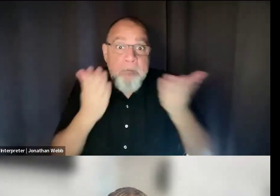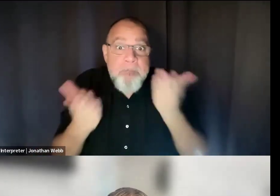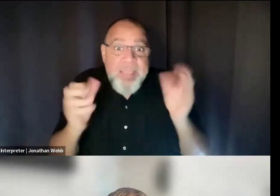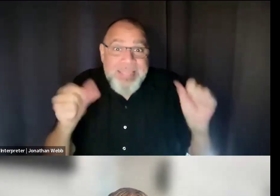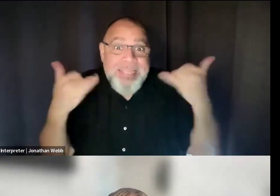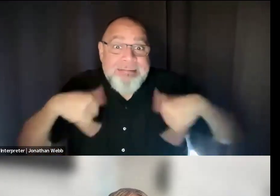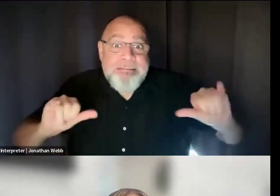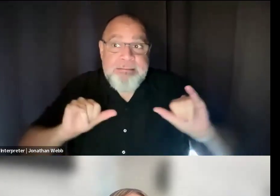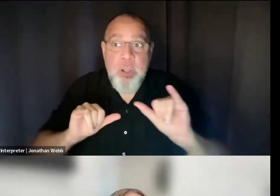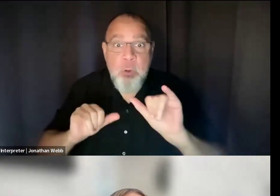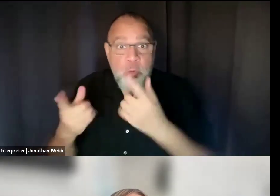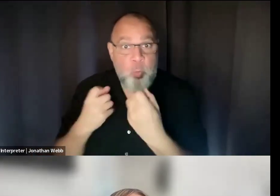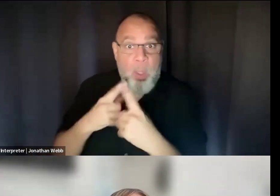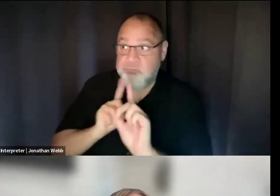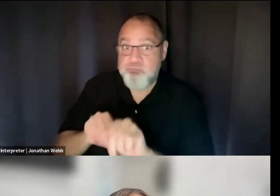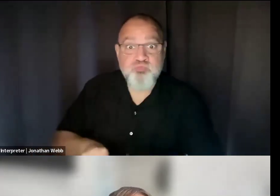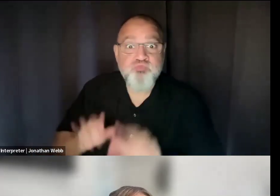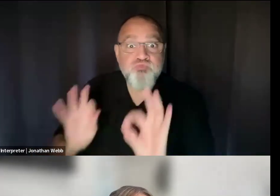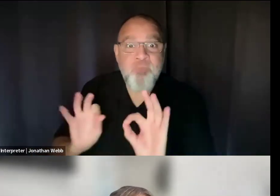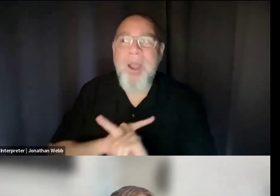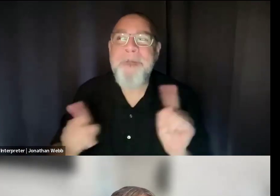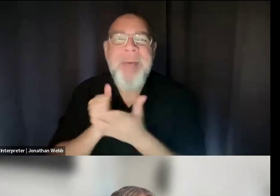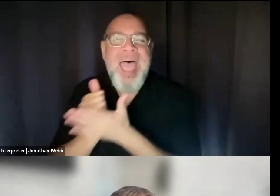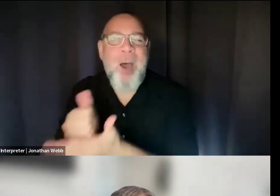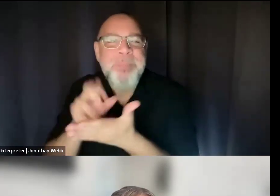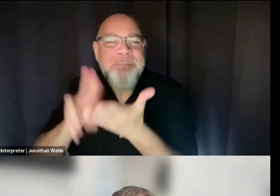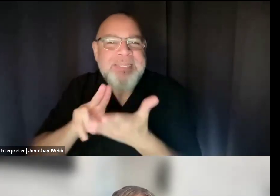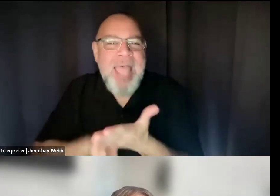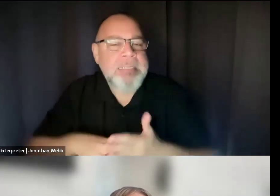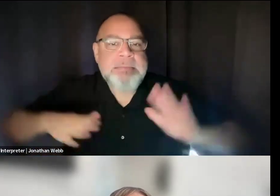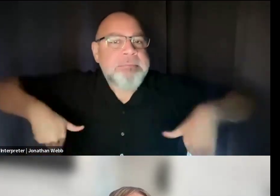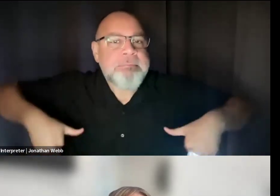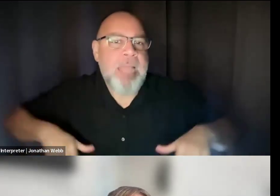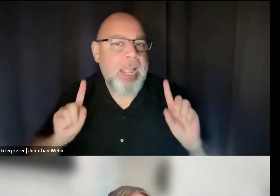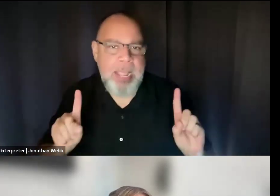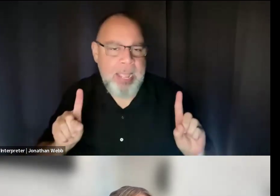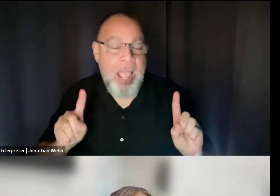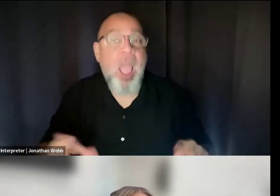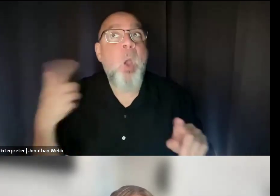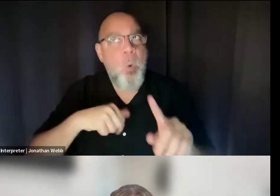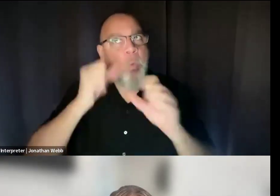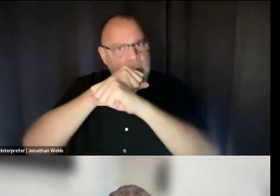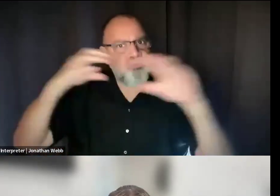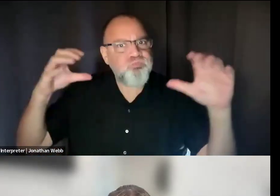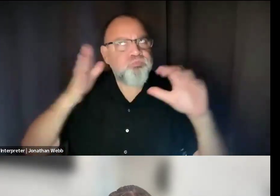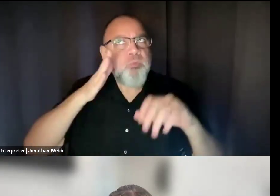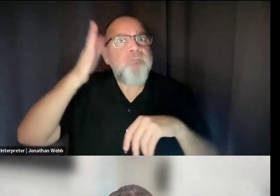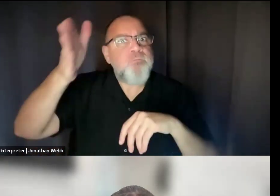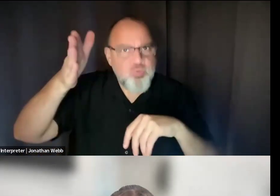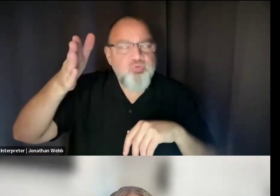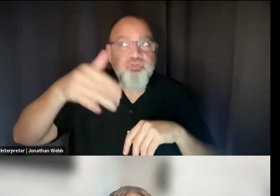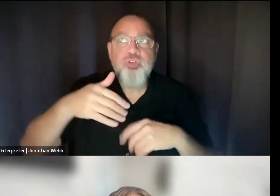of the information is public, but they wouldn't be able to help sign them up. We do envision something in the future where we have a trusted